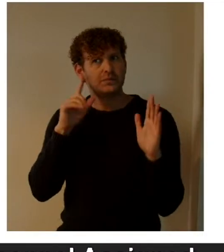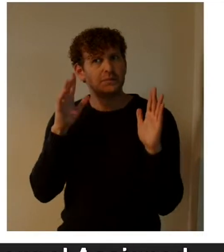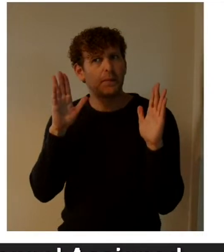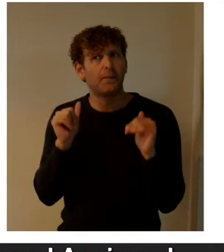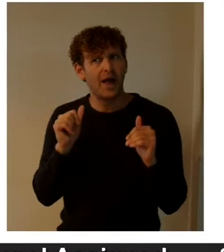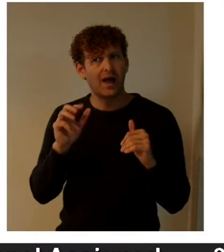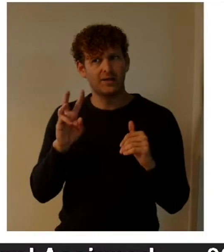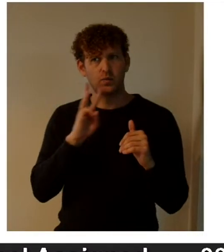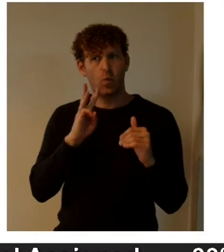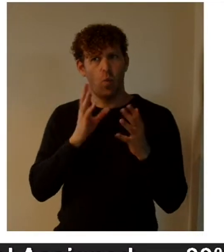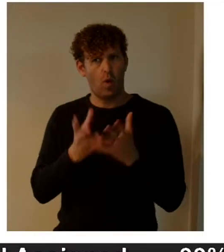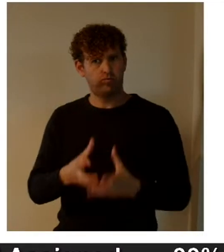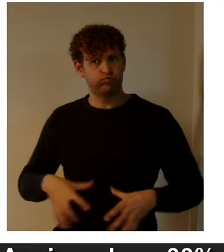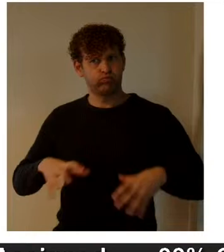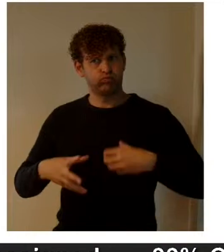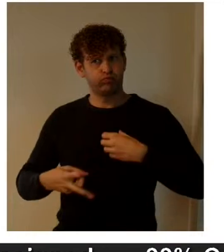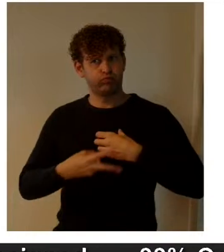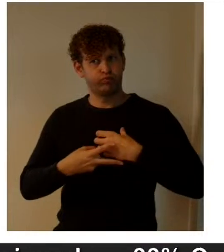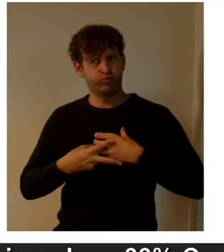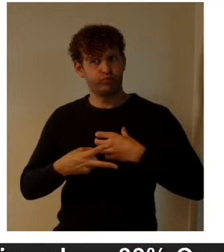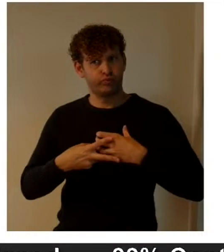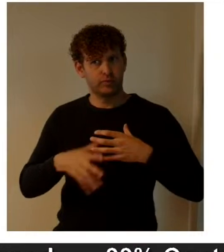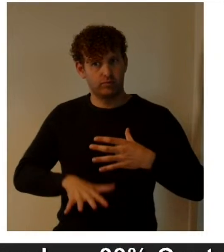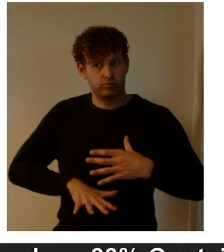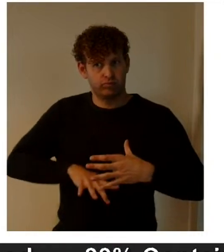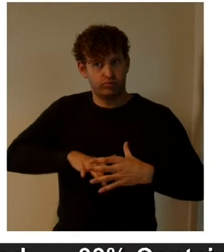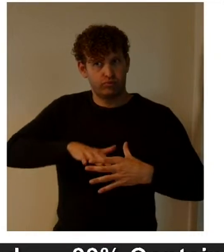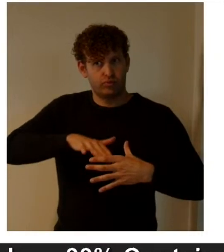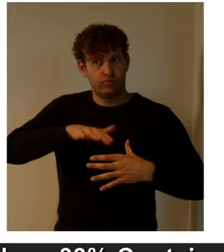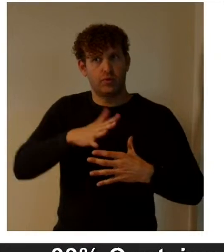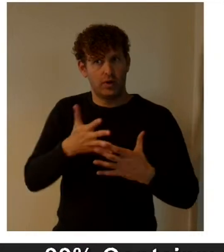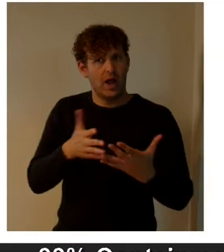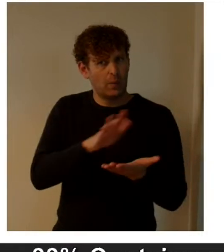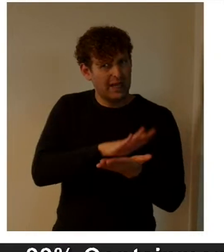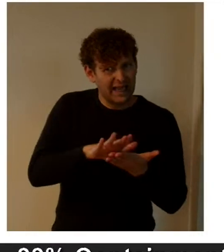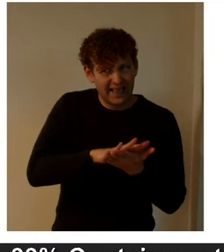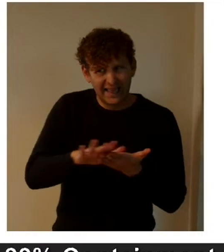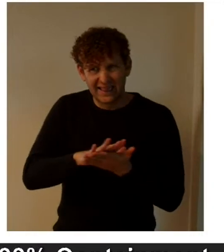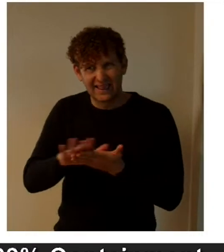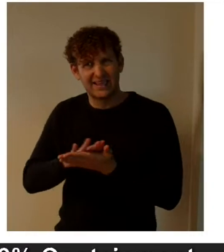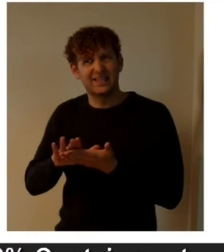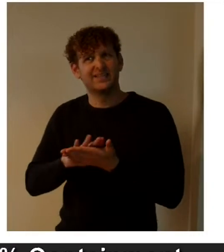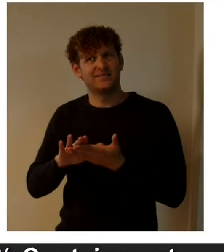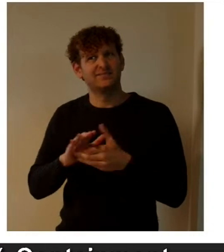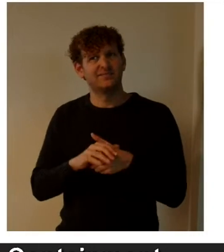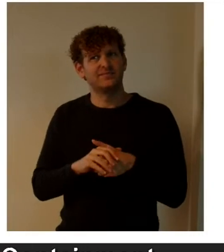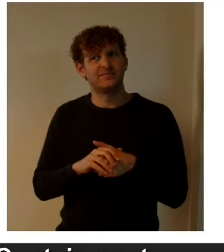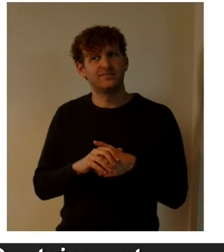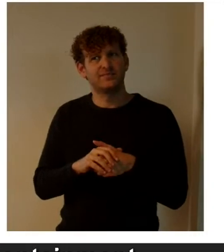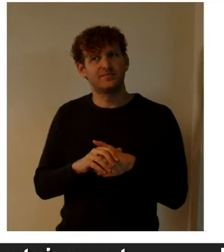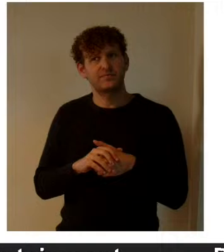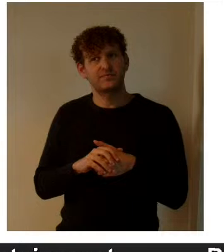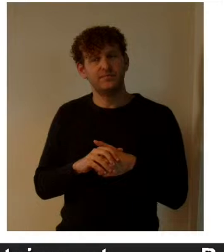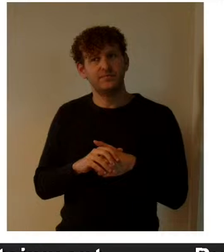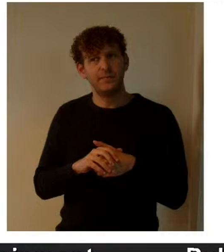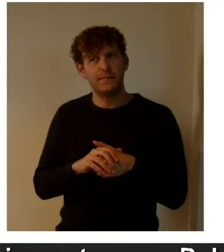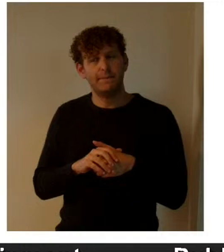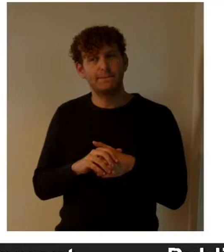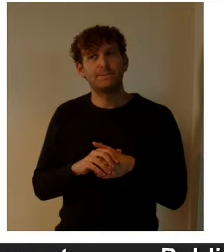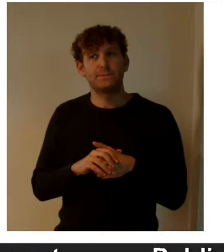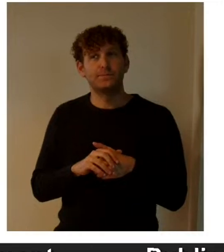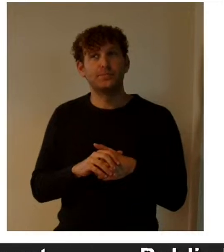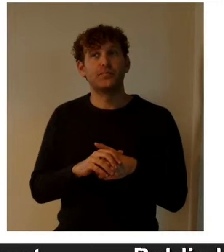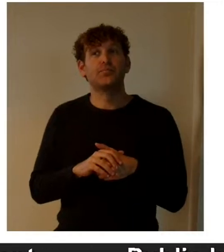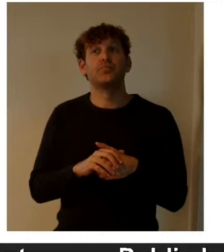we've cleared it this year enough to capture all of the debris that's on these slopes here. So with that said, I will turn over to